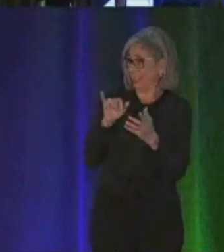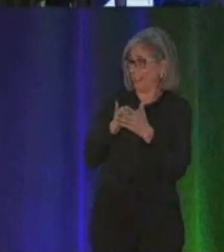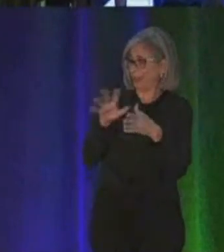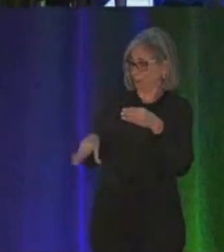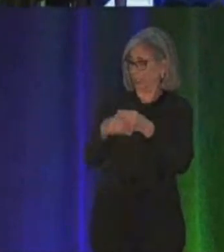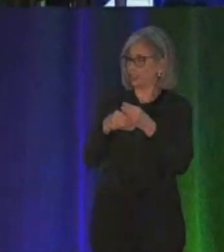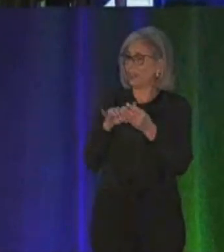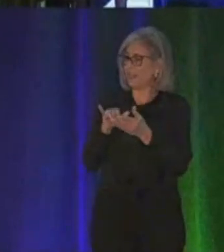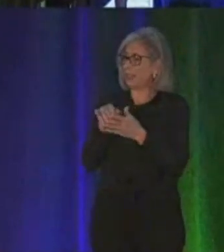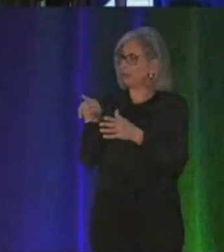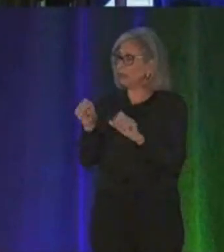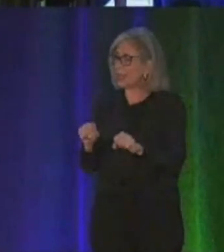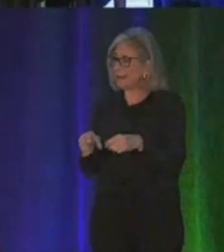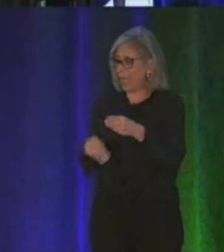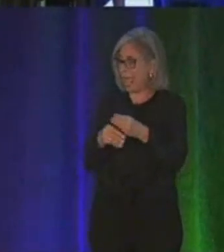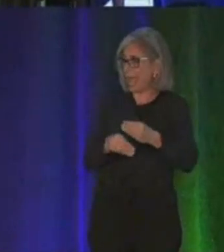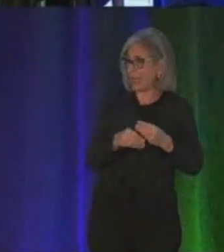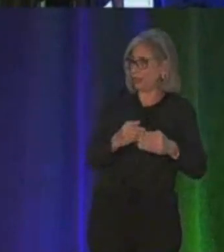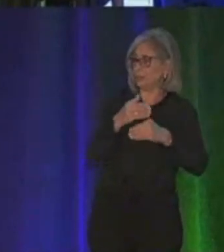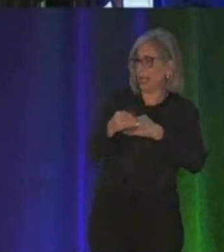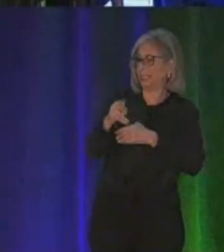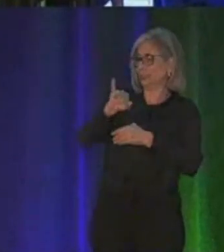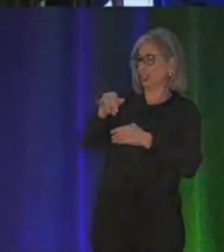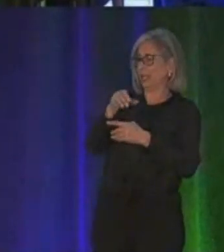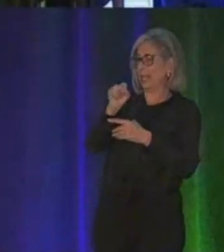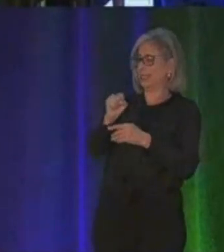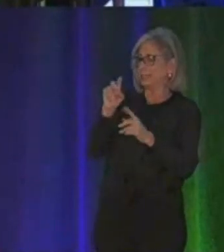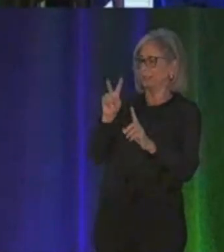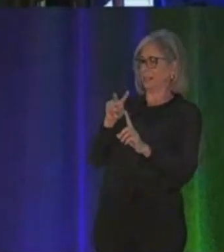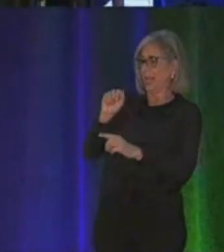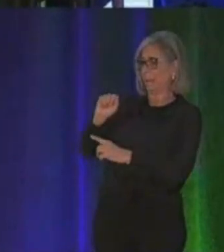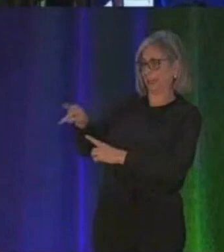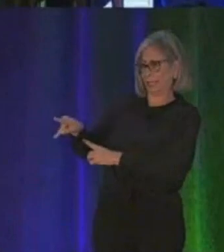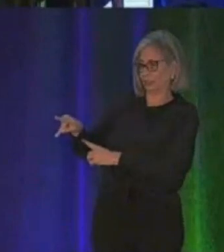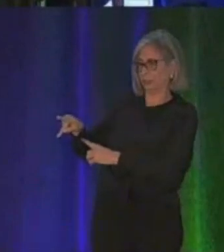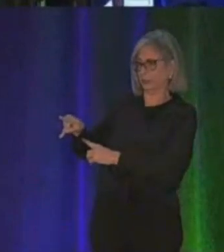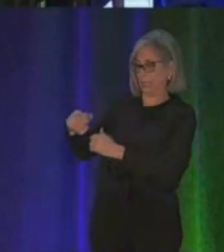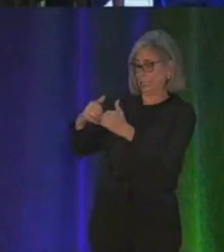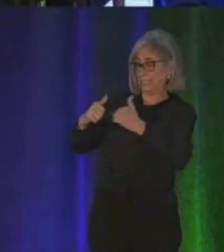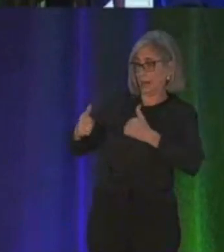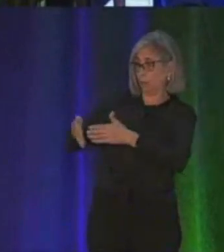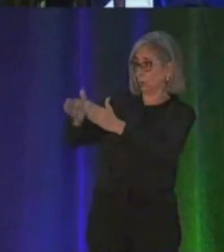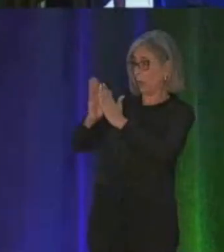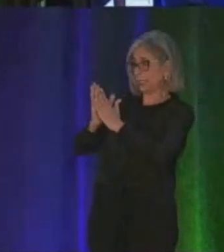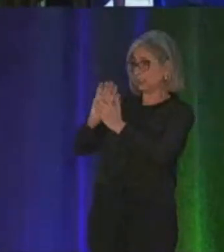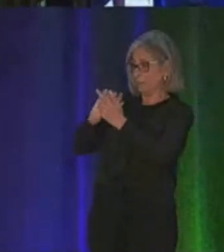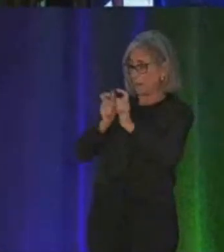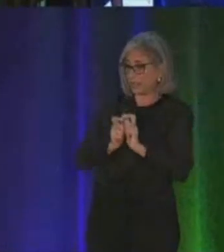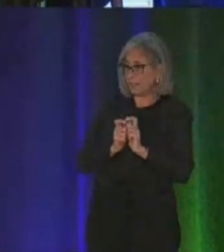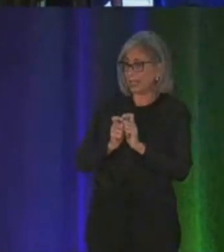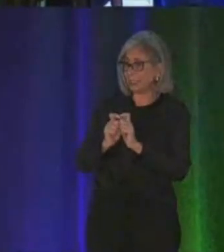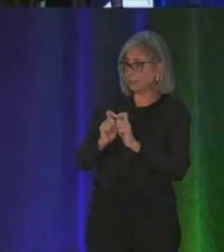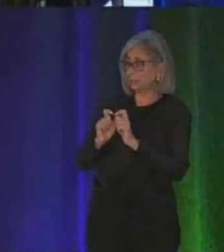can add to your Next.js application. They can intercept requests, modify them,